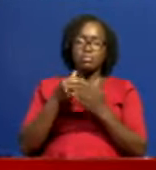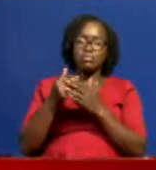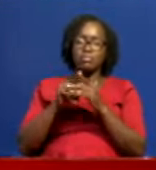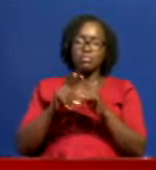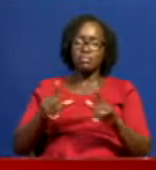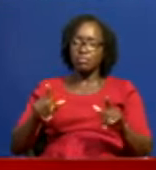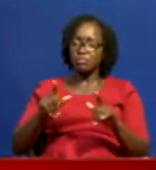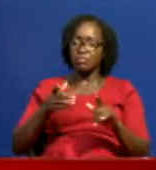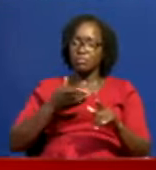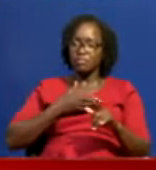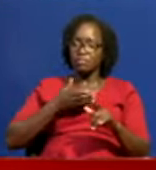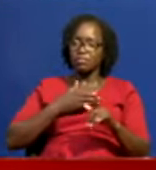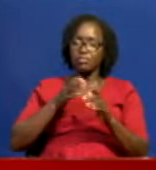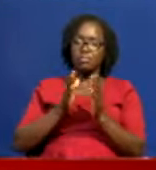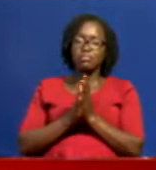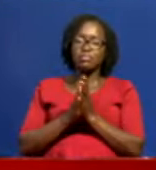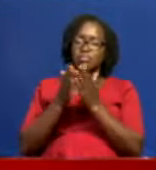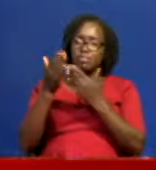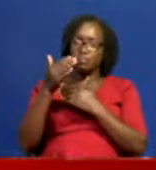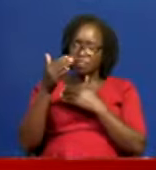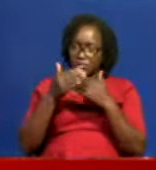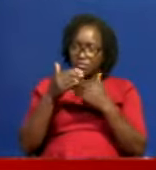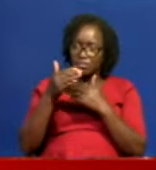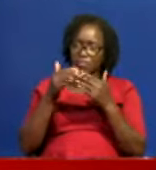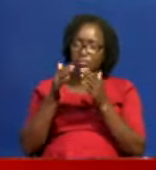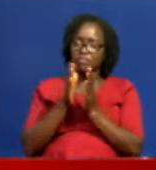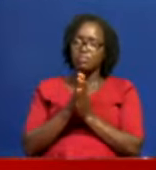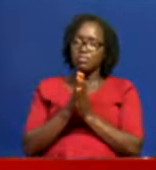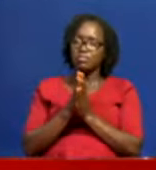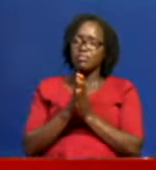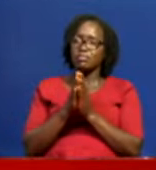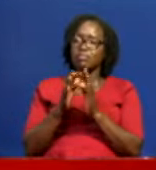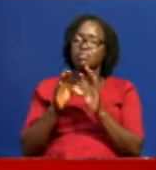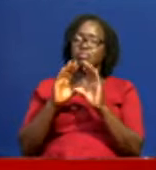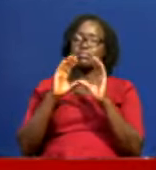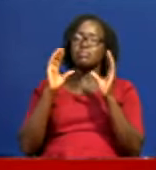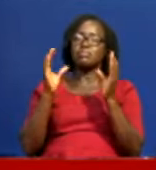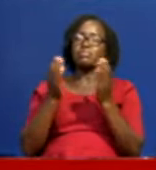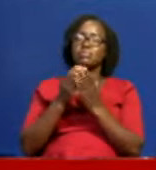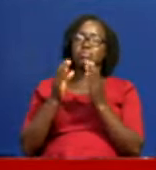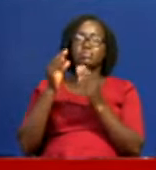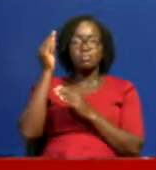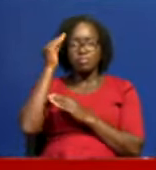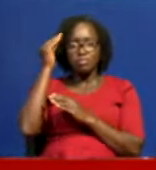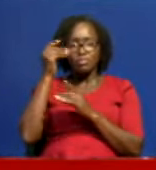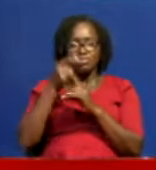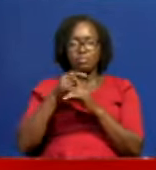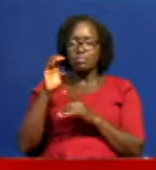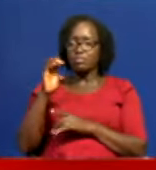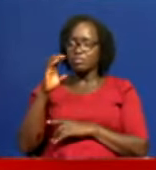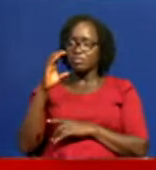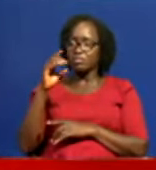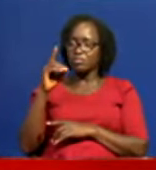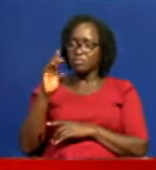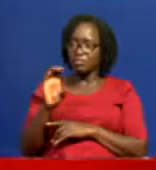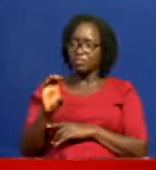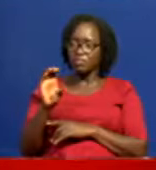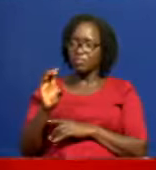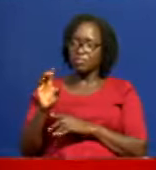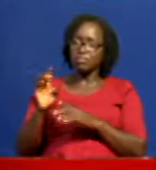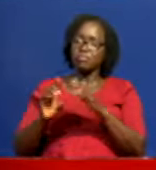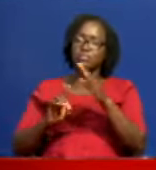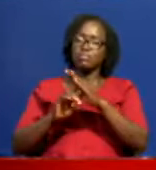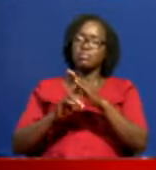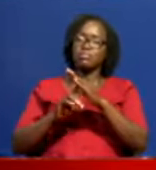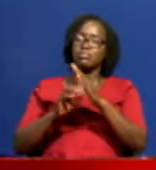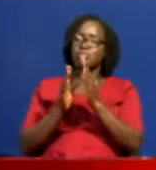learners, bringing us closer to the dream of universal education from ECD to the tertiary